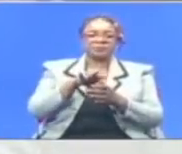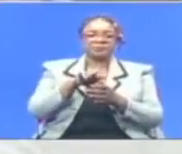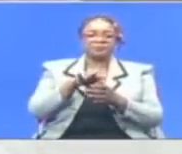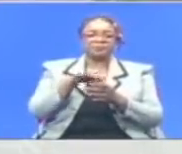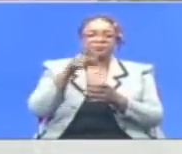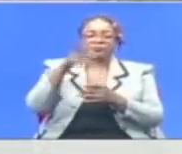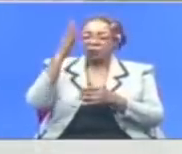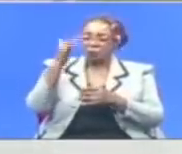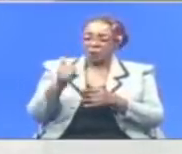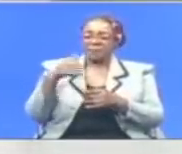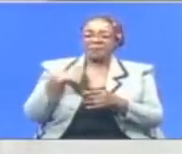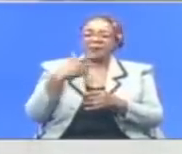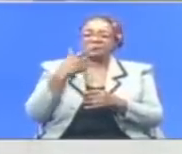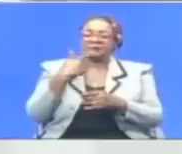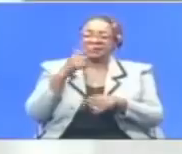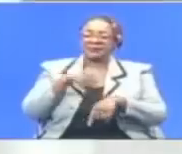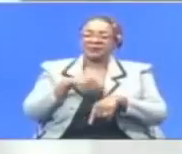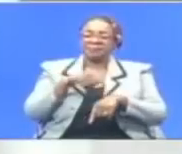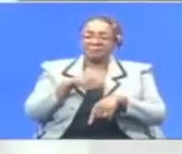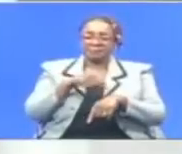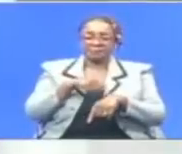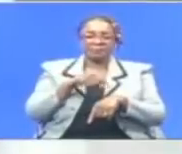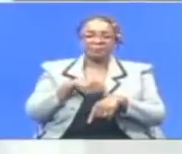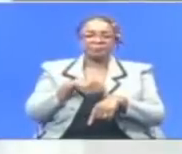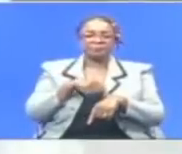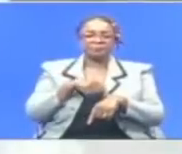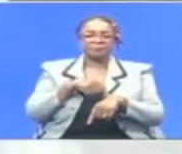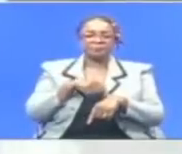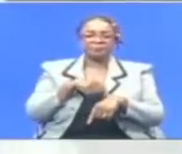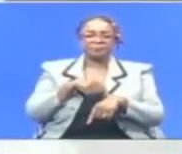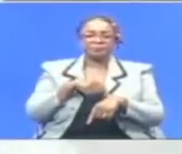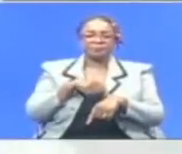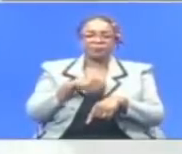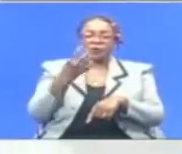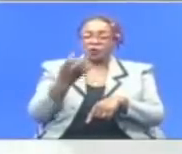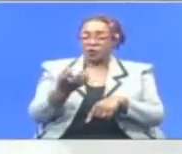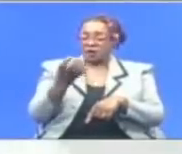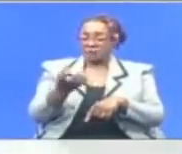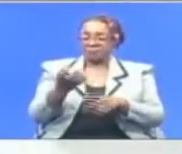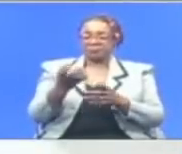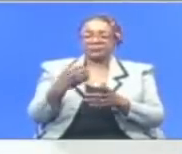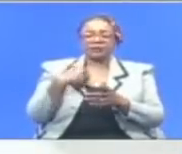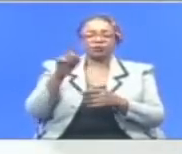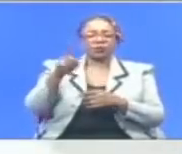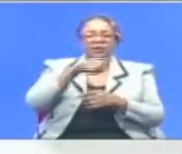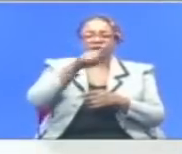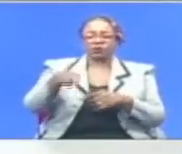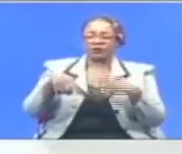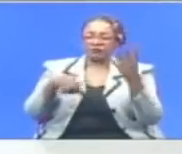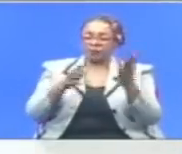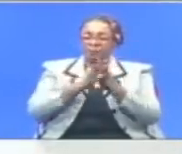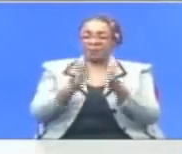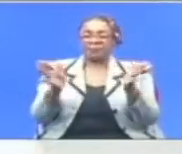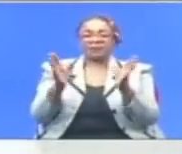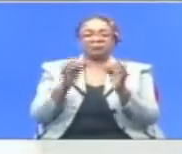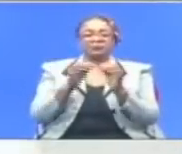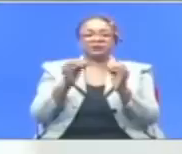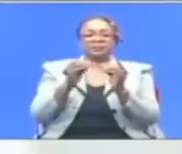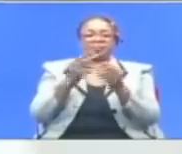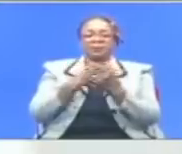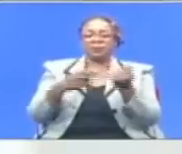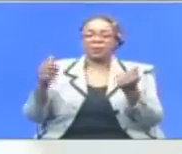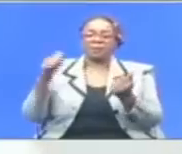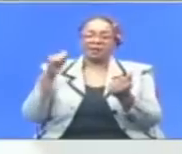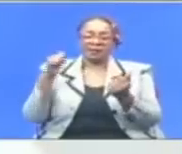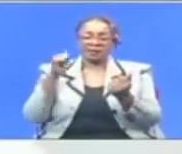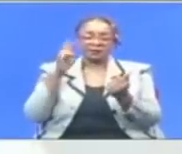mimi nawaambia wakati imefika. ODM leader Raila Odinga has had to cancel four public engagements in both Nyamira and